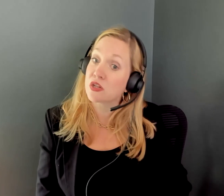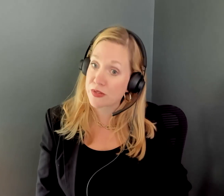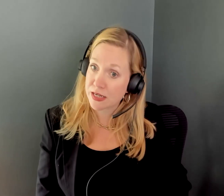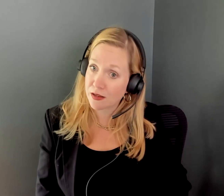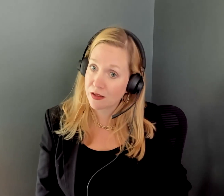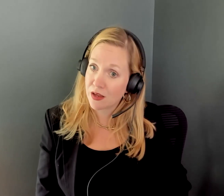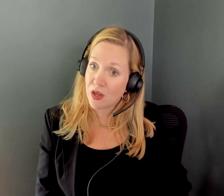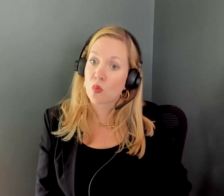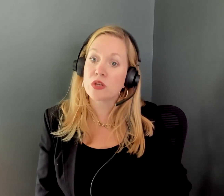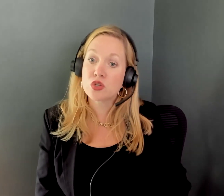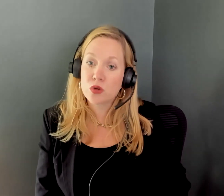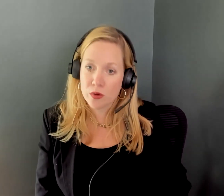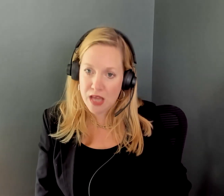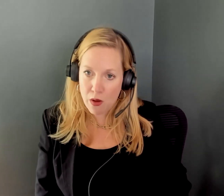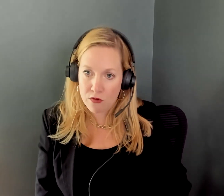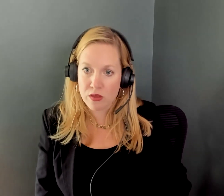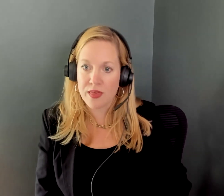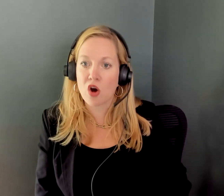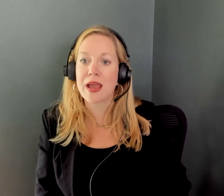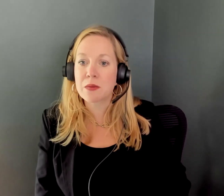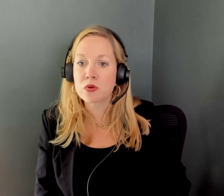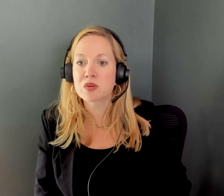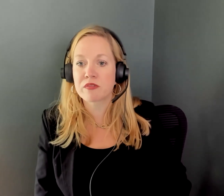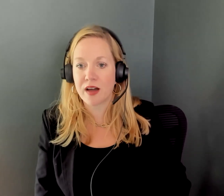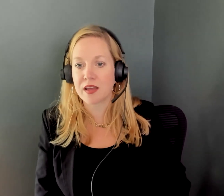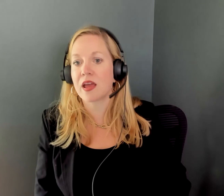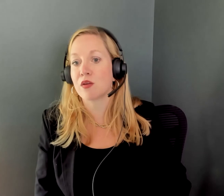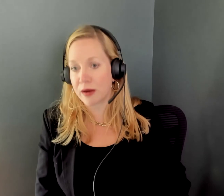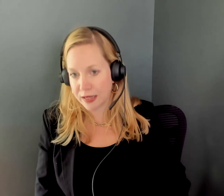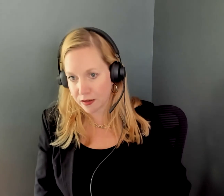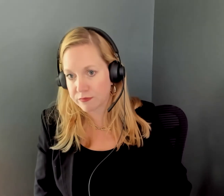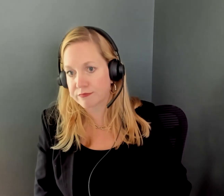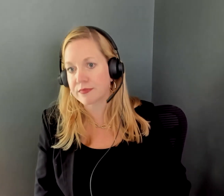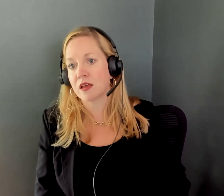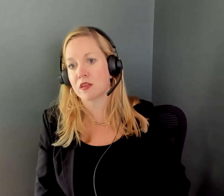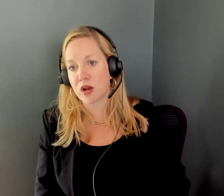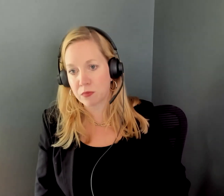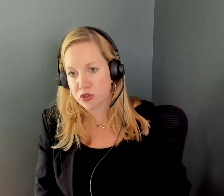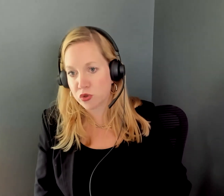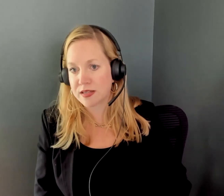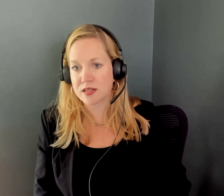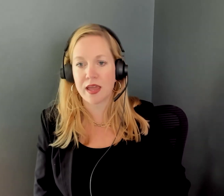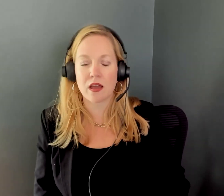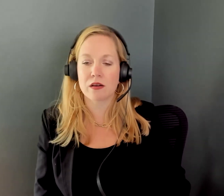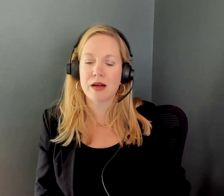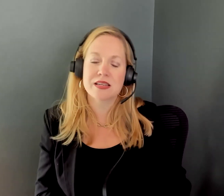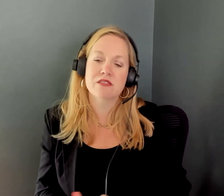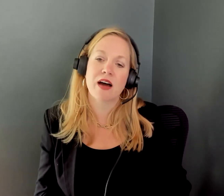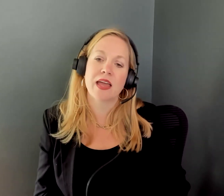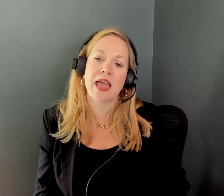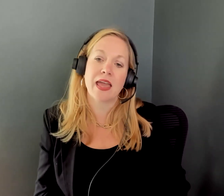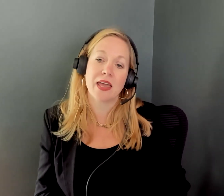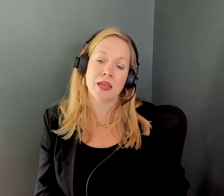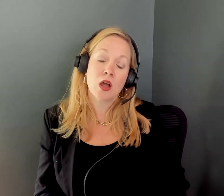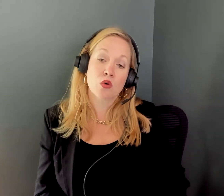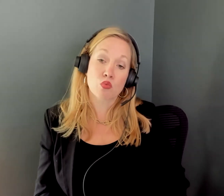very interesting. We do notice, however, that they are able to provide a rating. They're able to